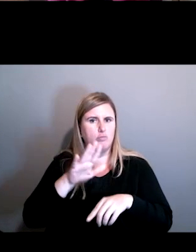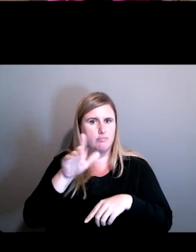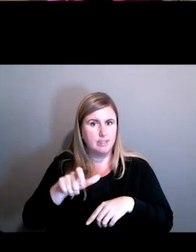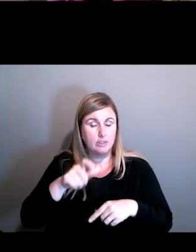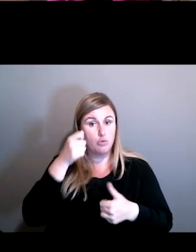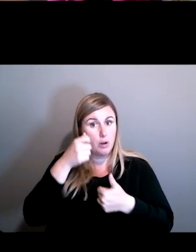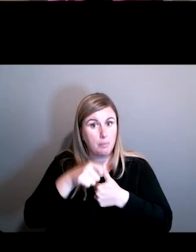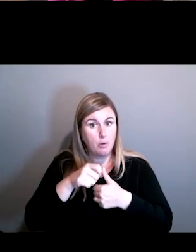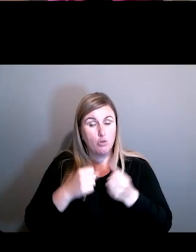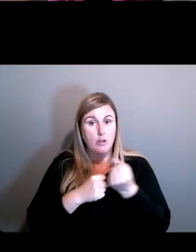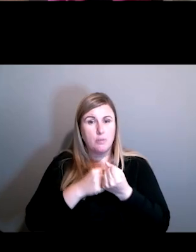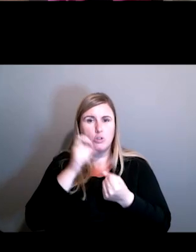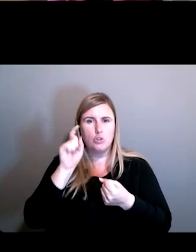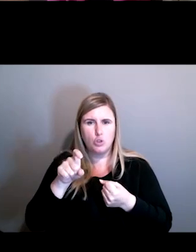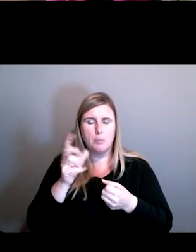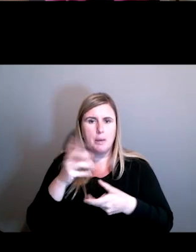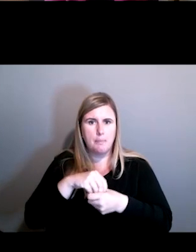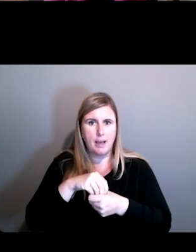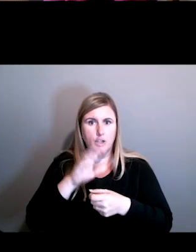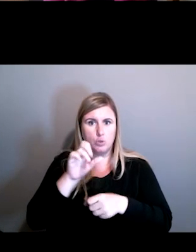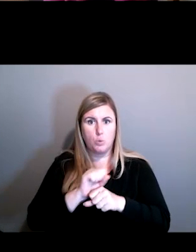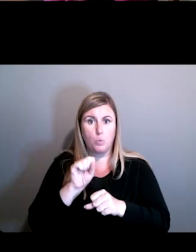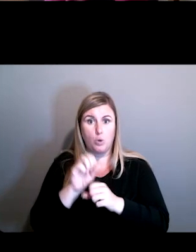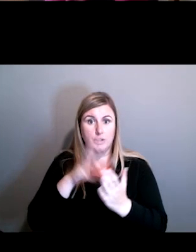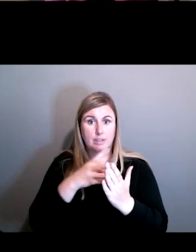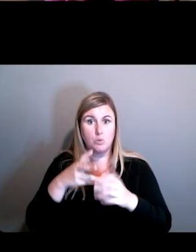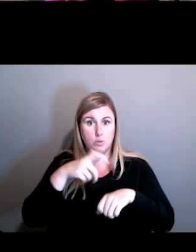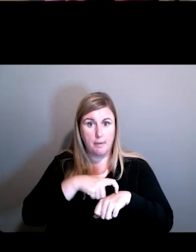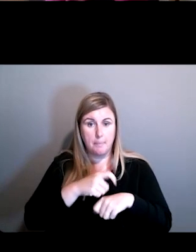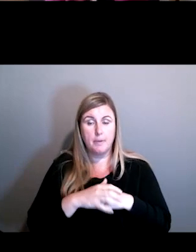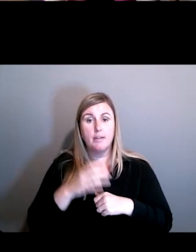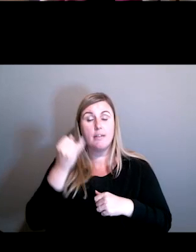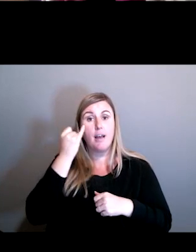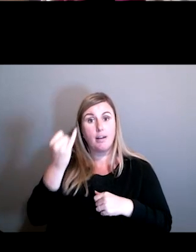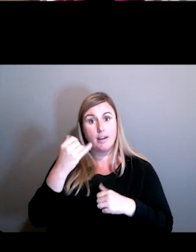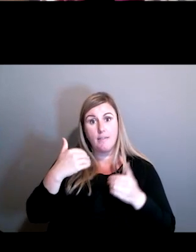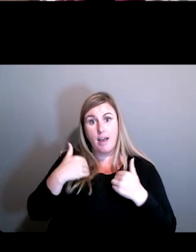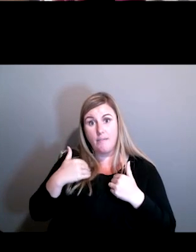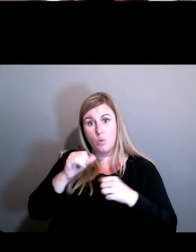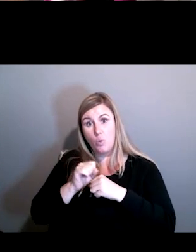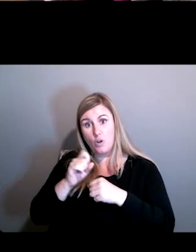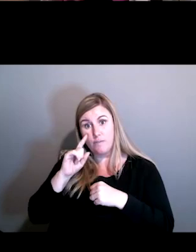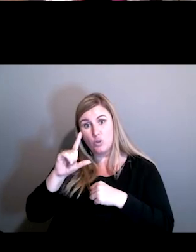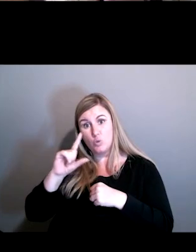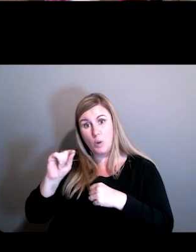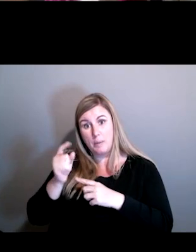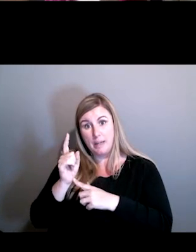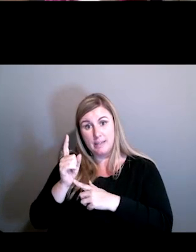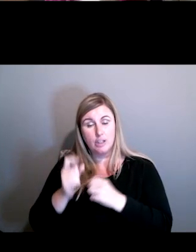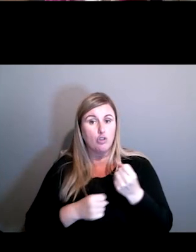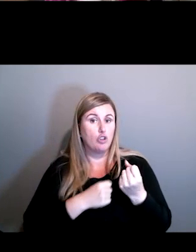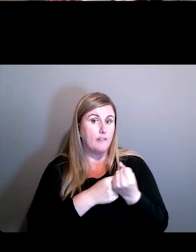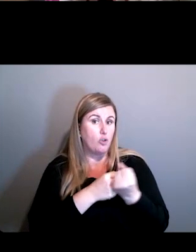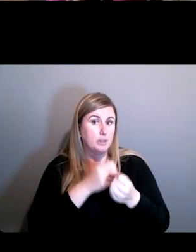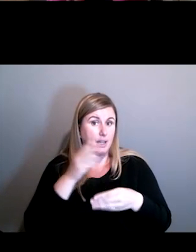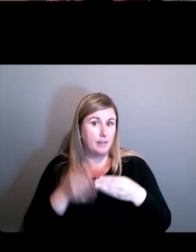that reinforcement should be embedded into your work schedule time. The idea of having work for 20 straight minutes and then reinforcement at the